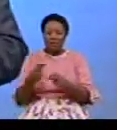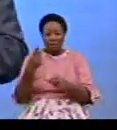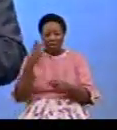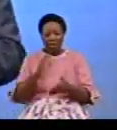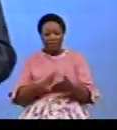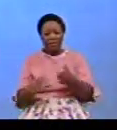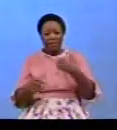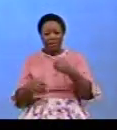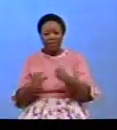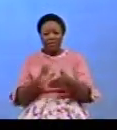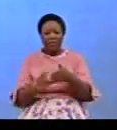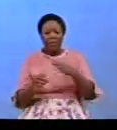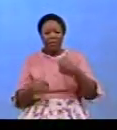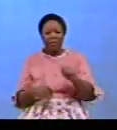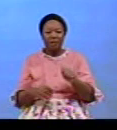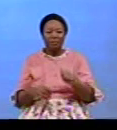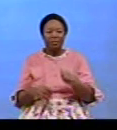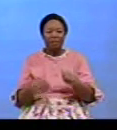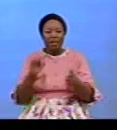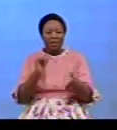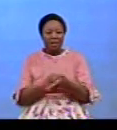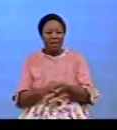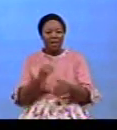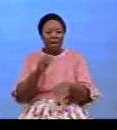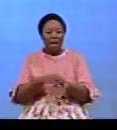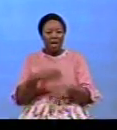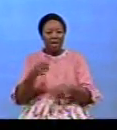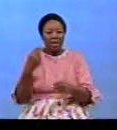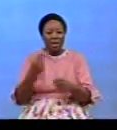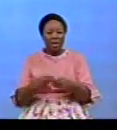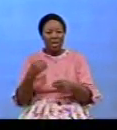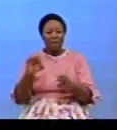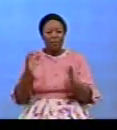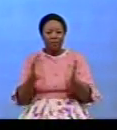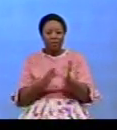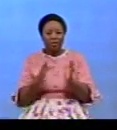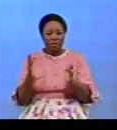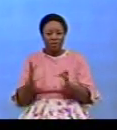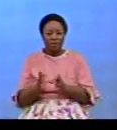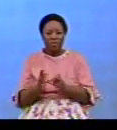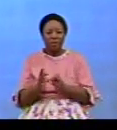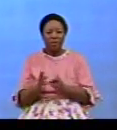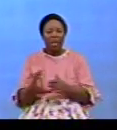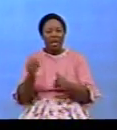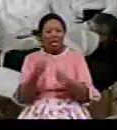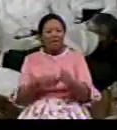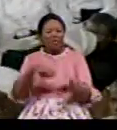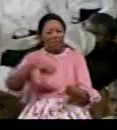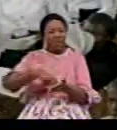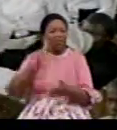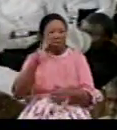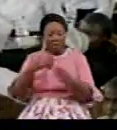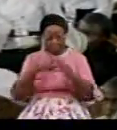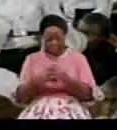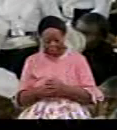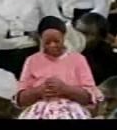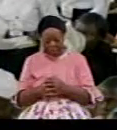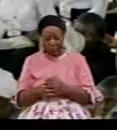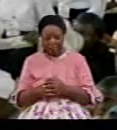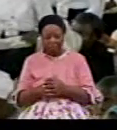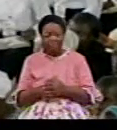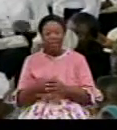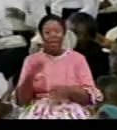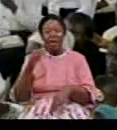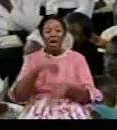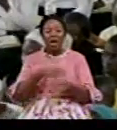I do that? Should I say that? Should I join him? Should I marry her? Should